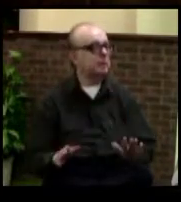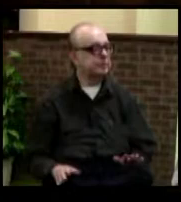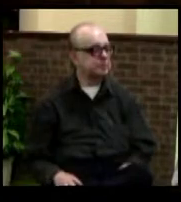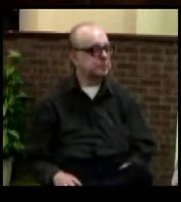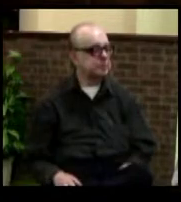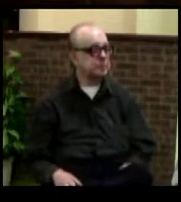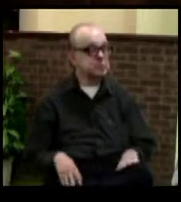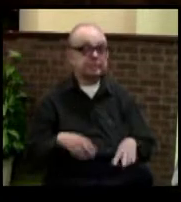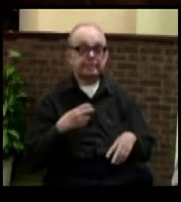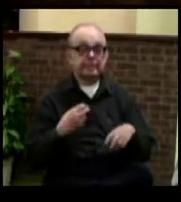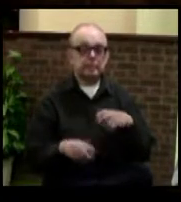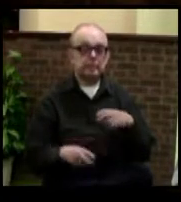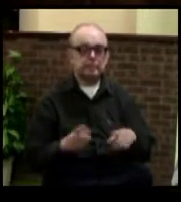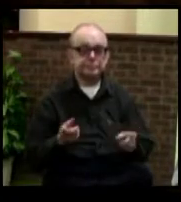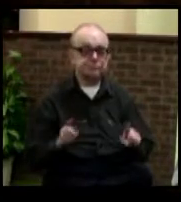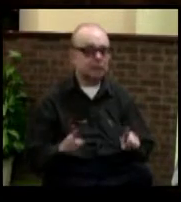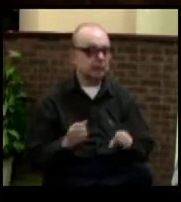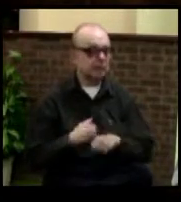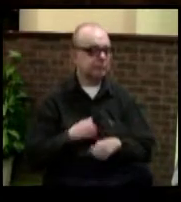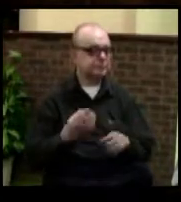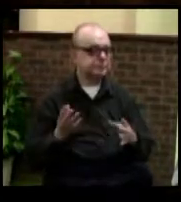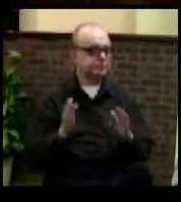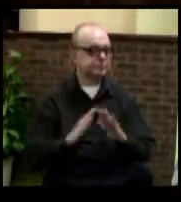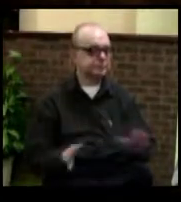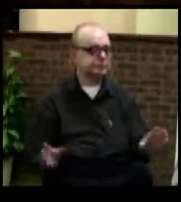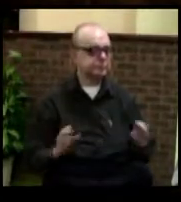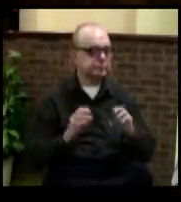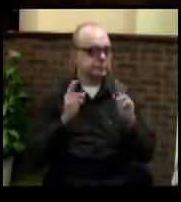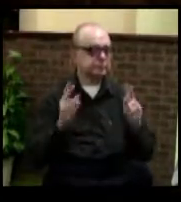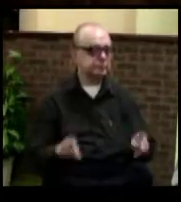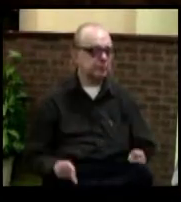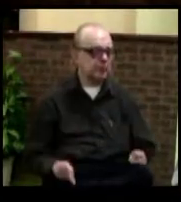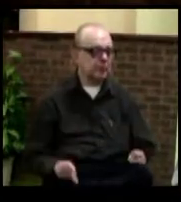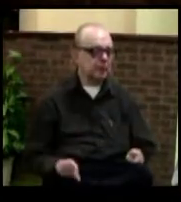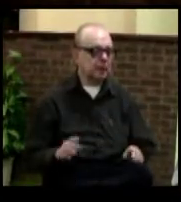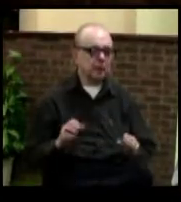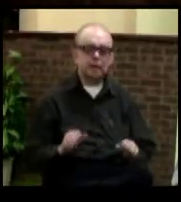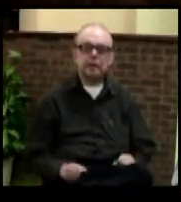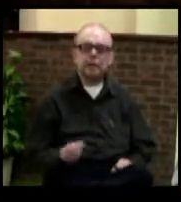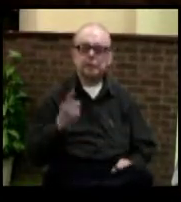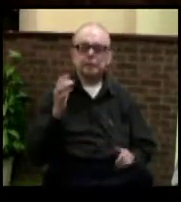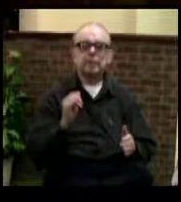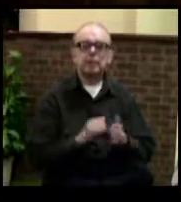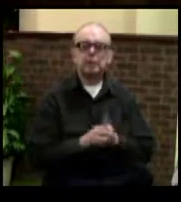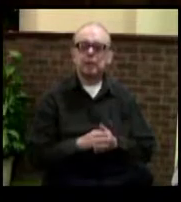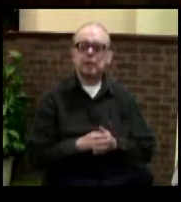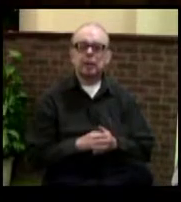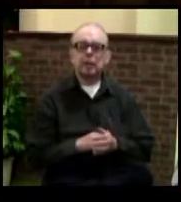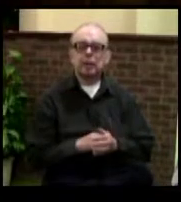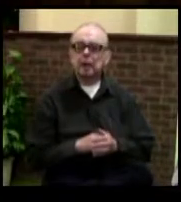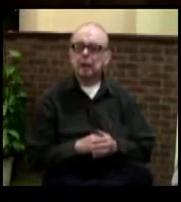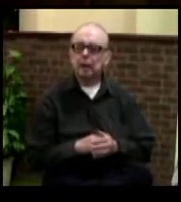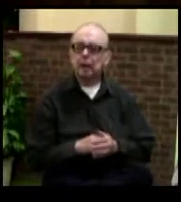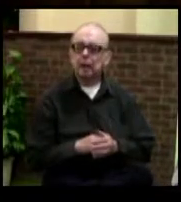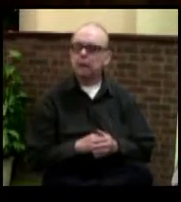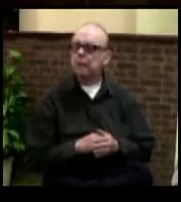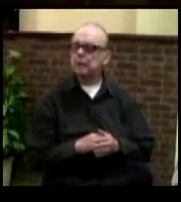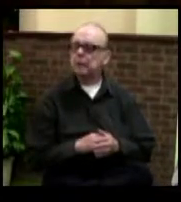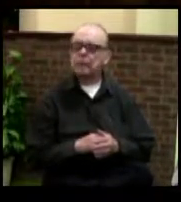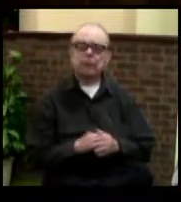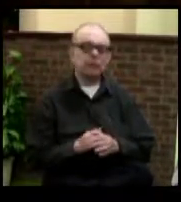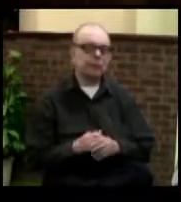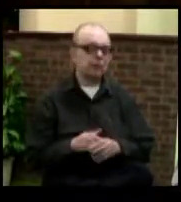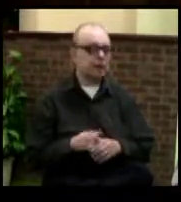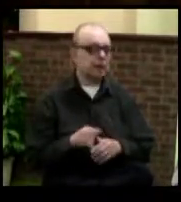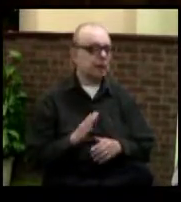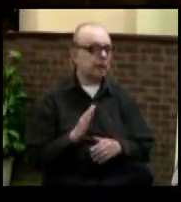peace. And the problem is that when you do have that peace, nobody can understand it. How can you be so at ease